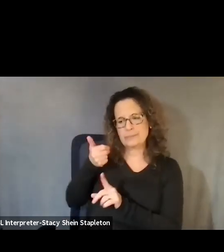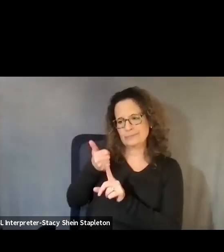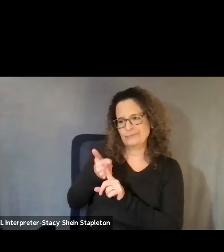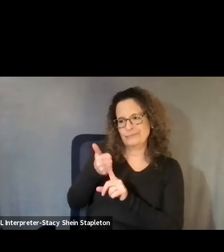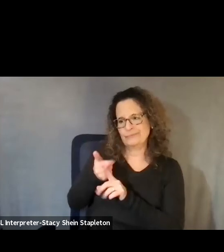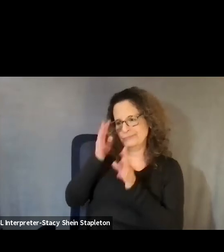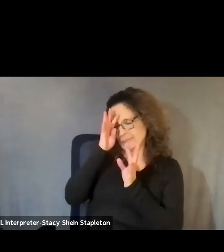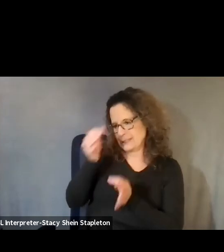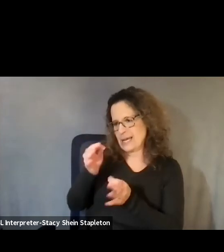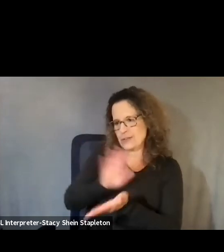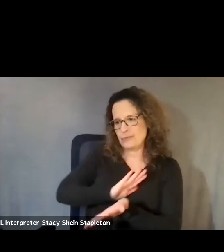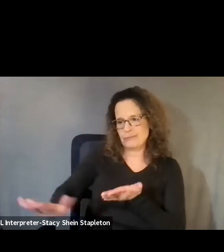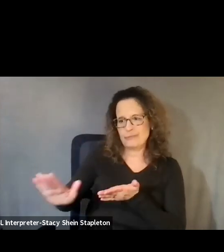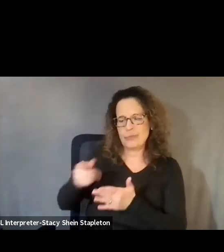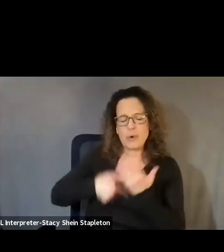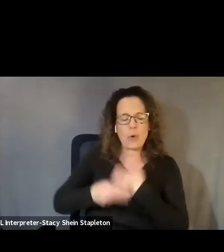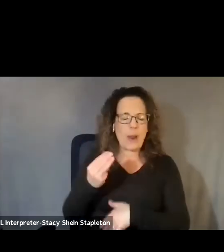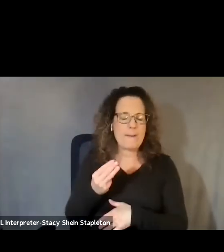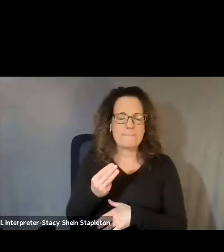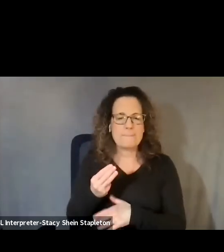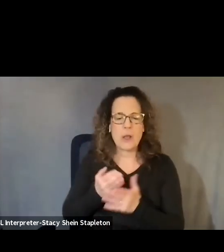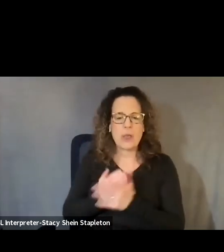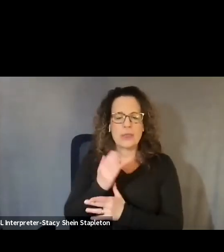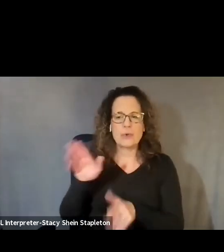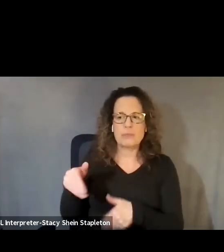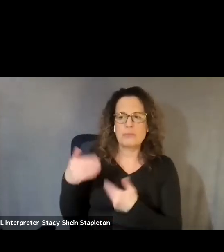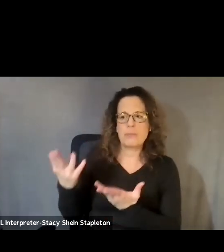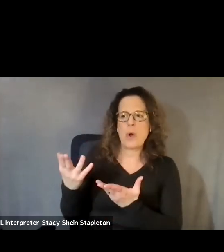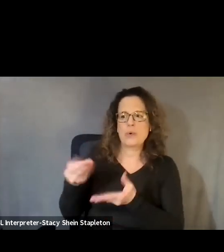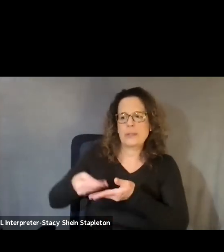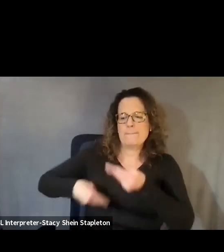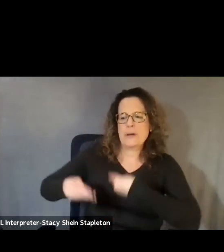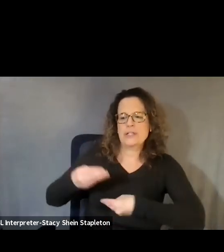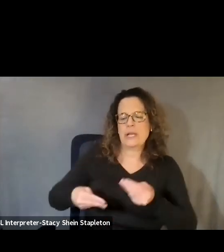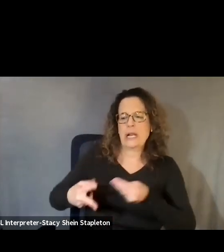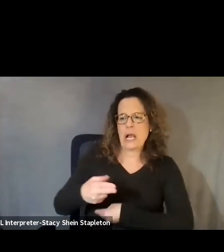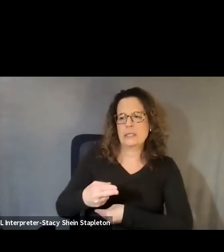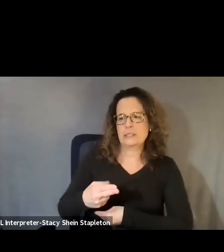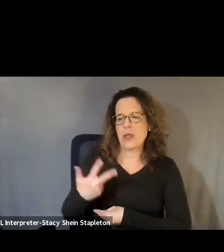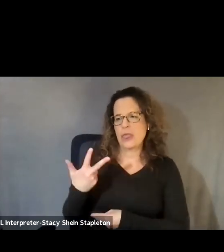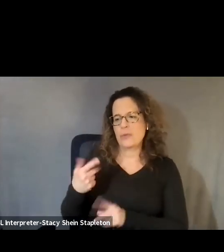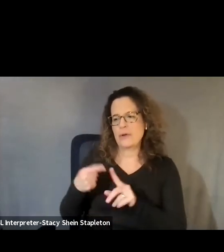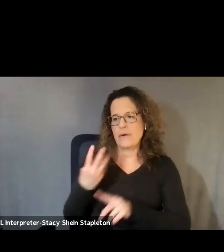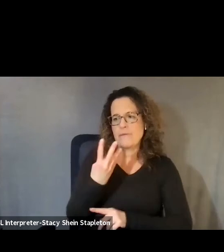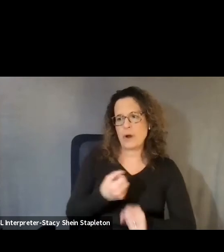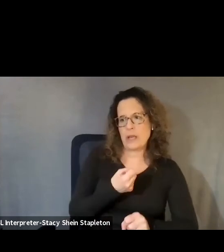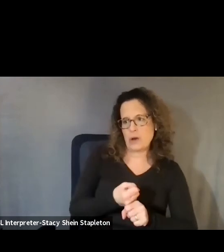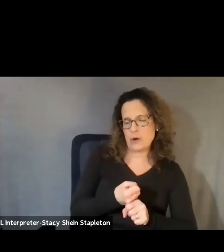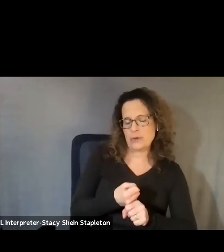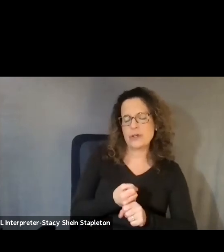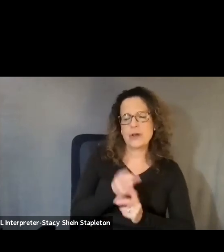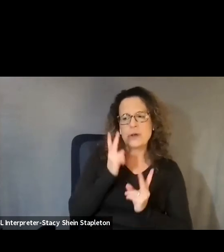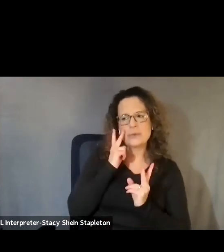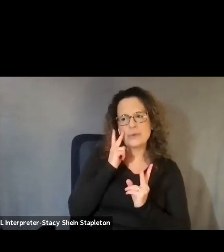virtually eliminate the program through proposed budget cuts in 3 of his 4 years. So we have